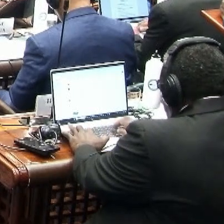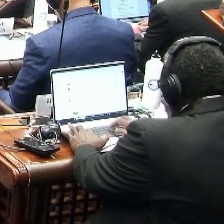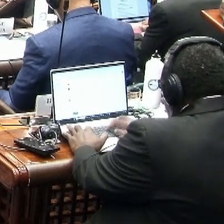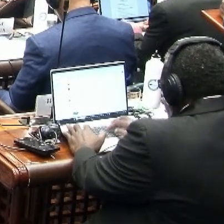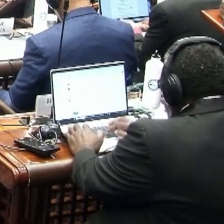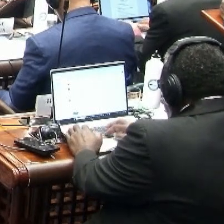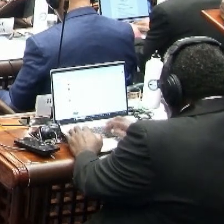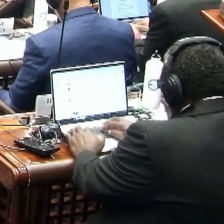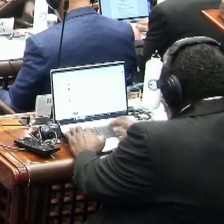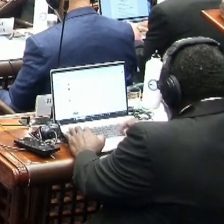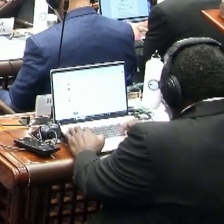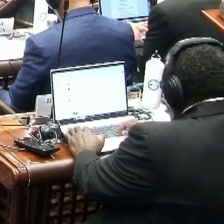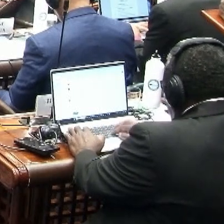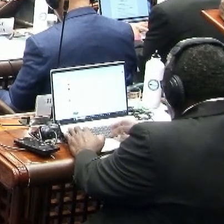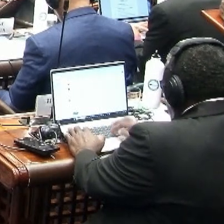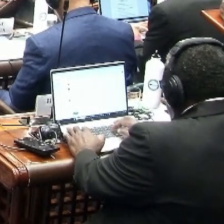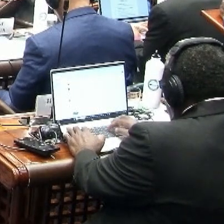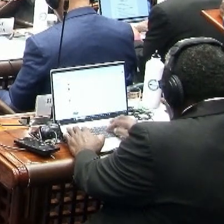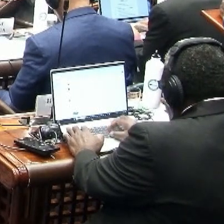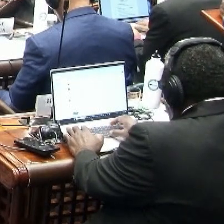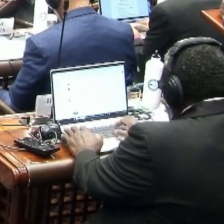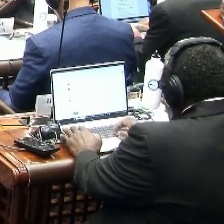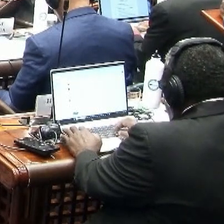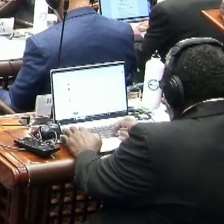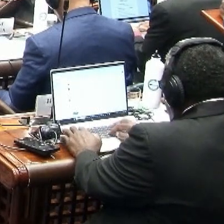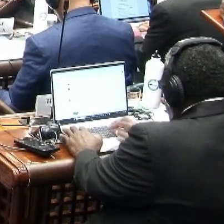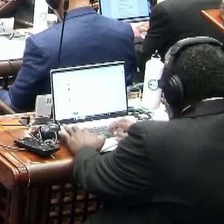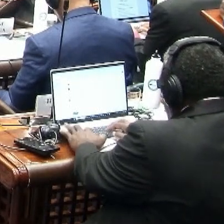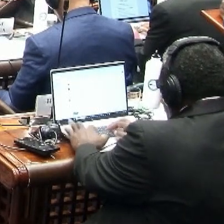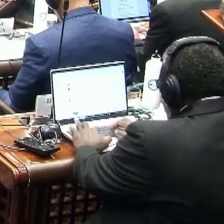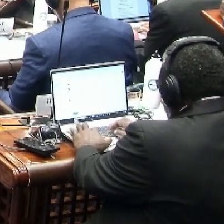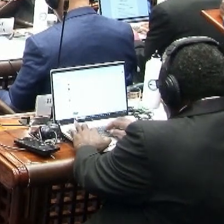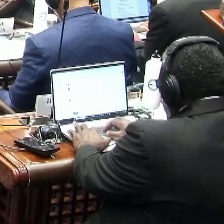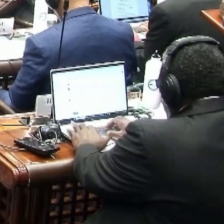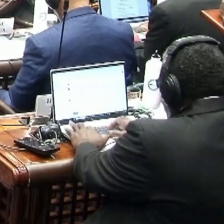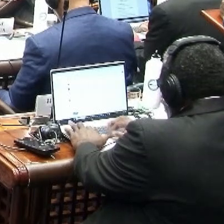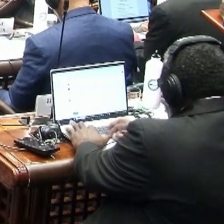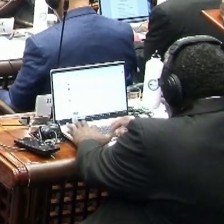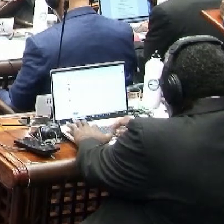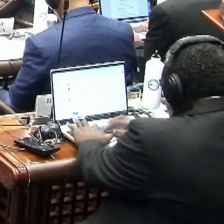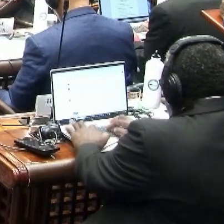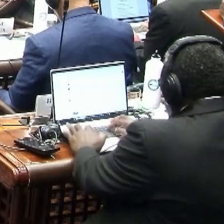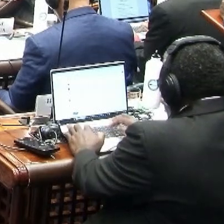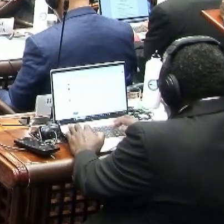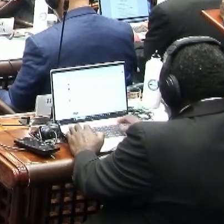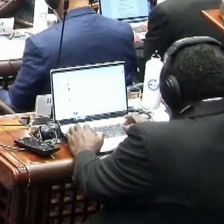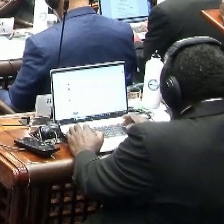Honorable Speakers of this august House, Honorable Prime Minister, Honorable Deputy Prime